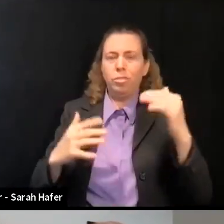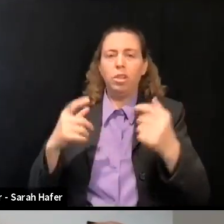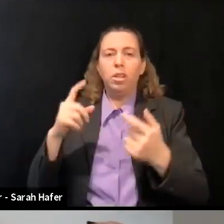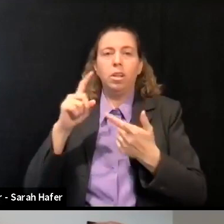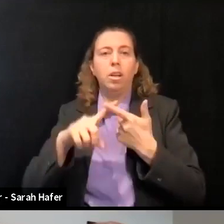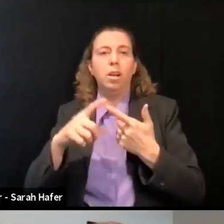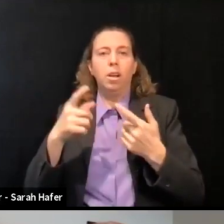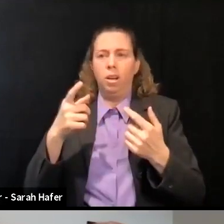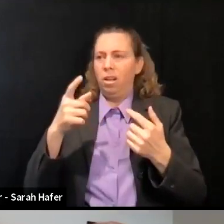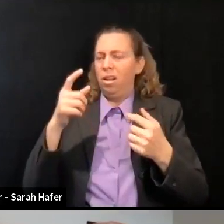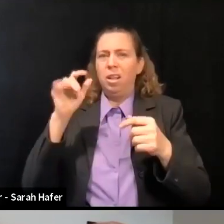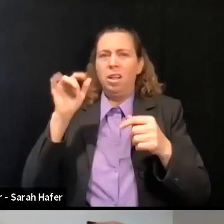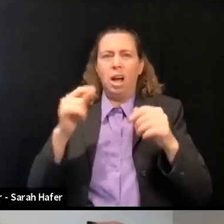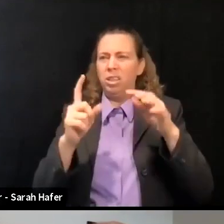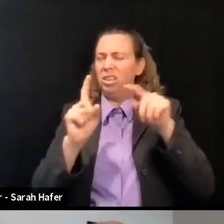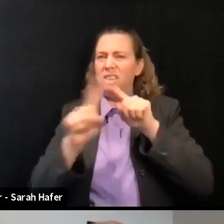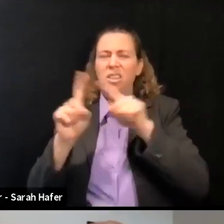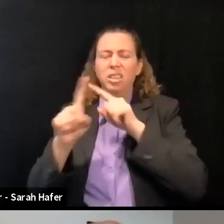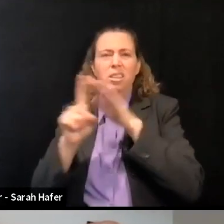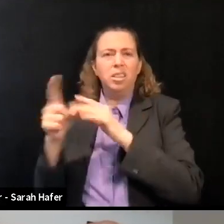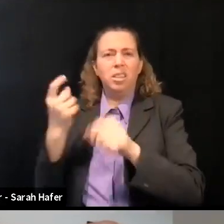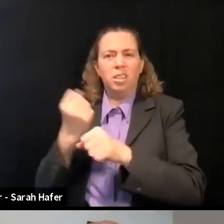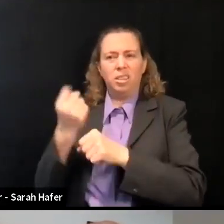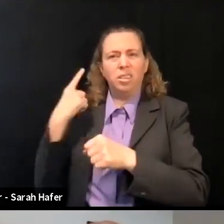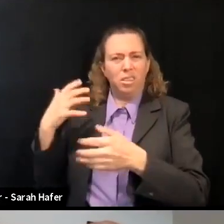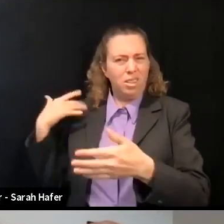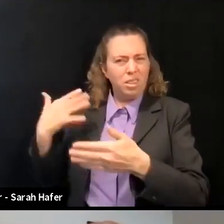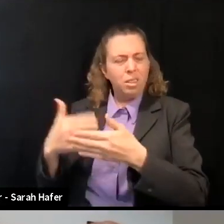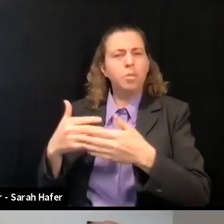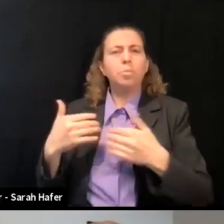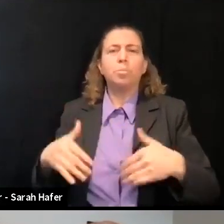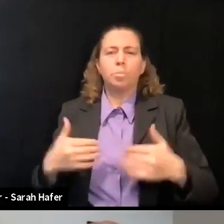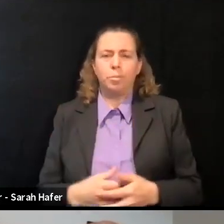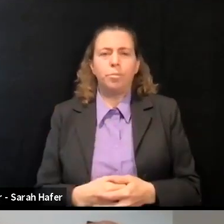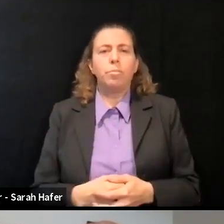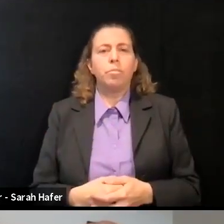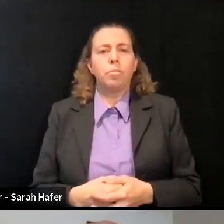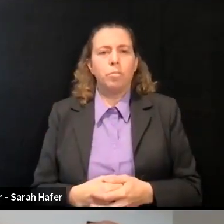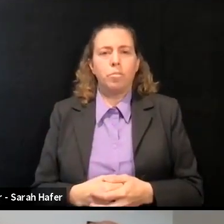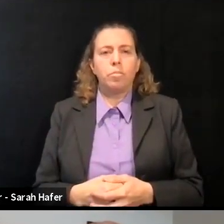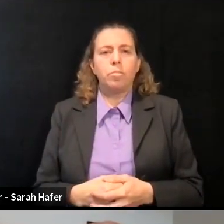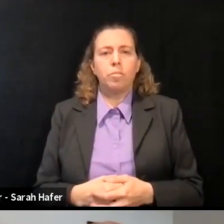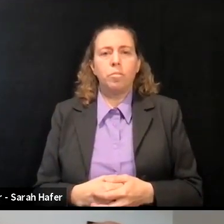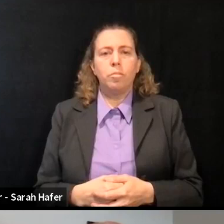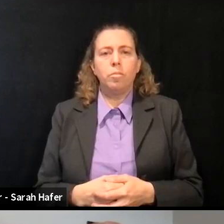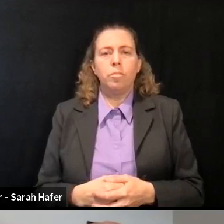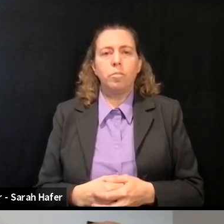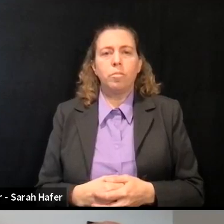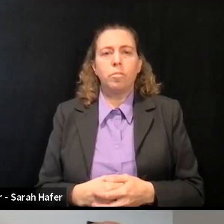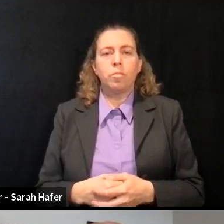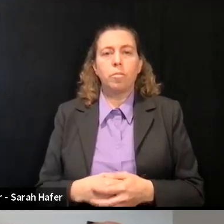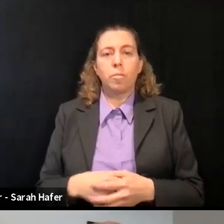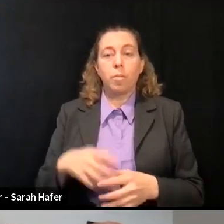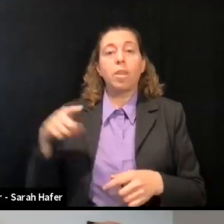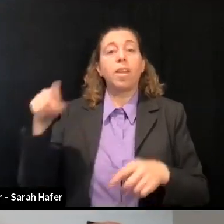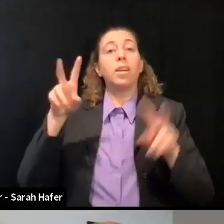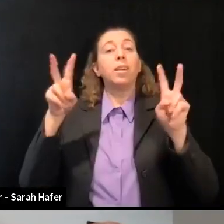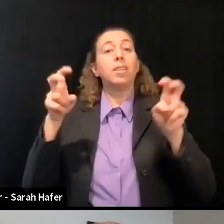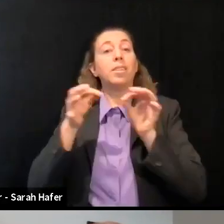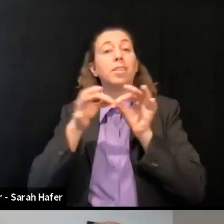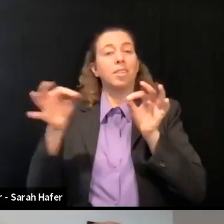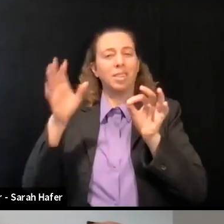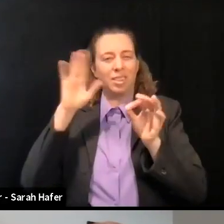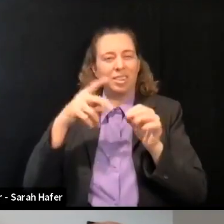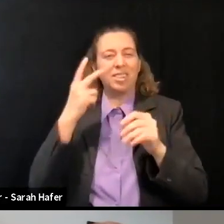Many of you may have heard this saying, and I have heard multiple times during the last year, that